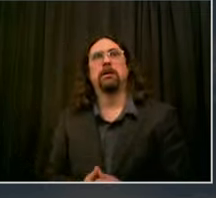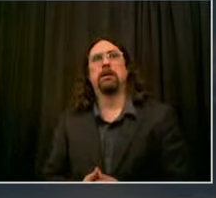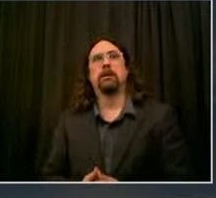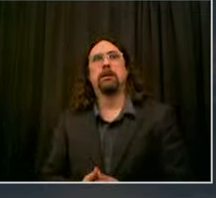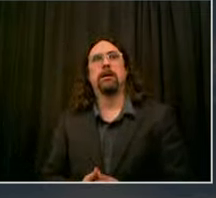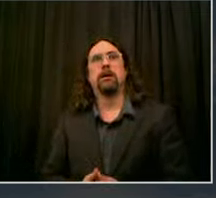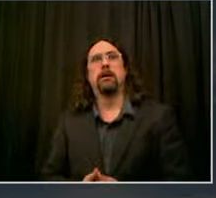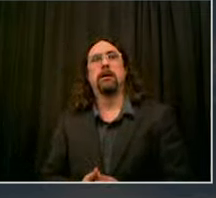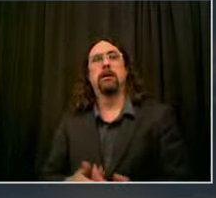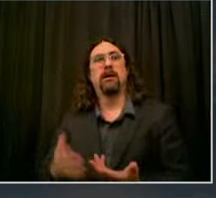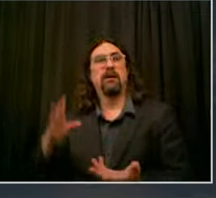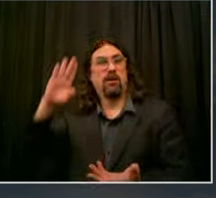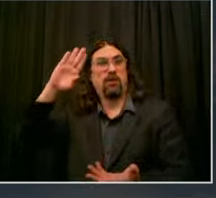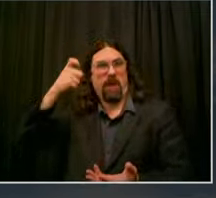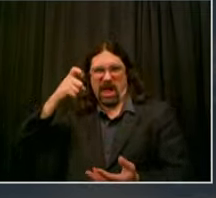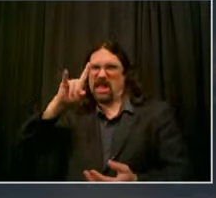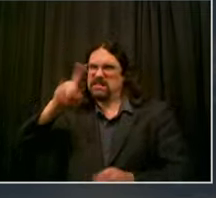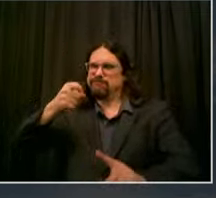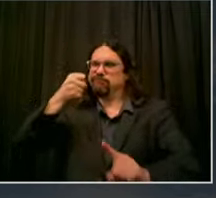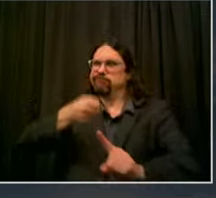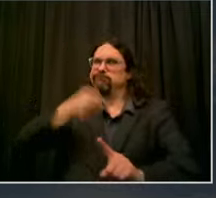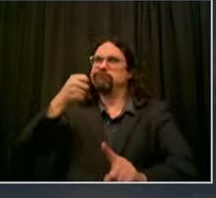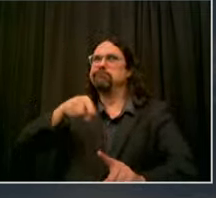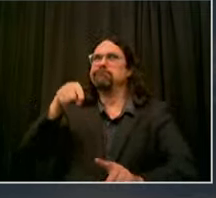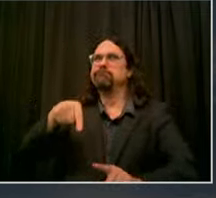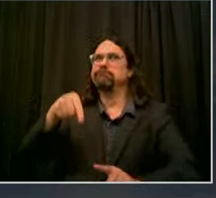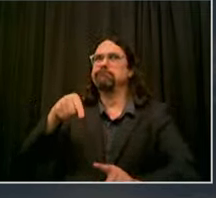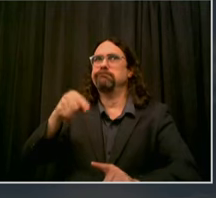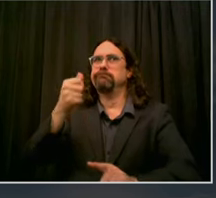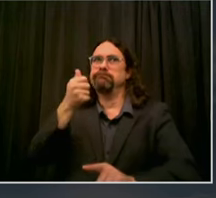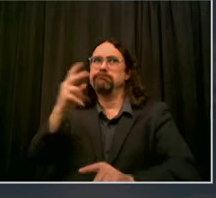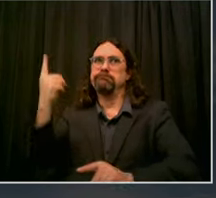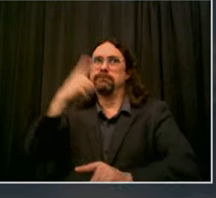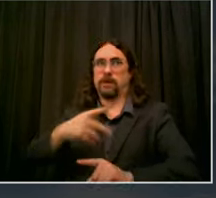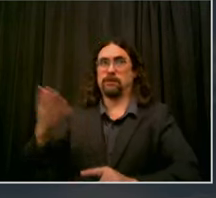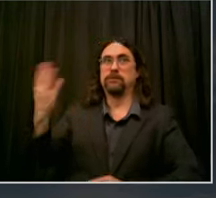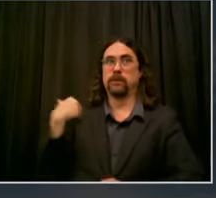residents participating in that. And that's really what we've seen.